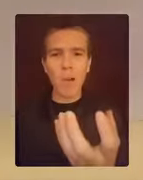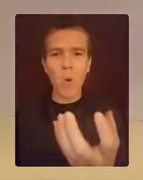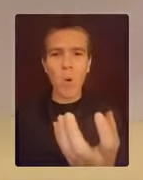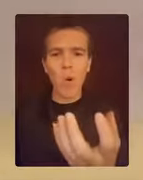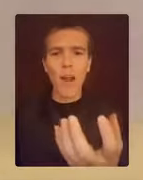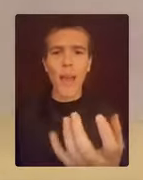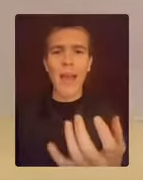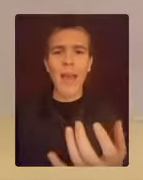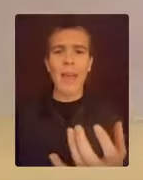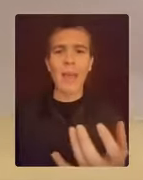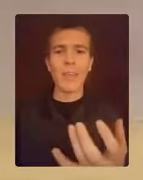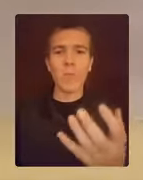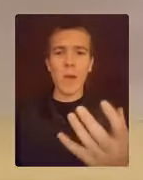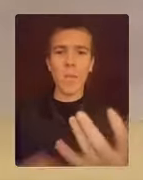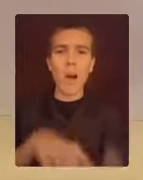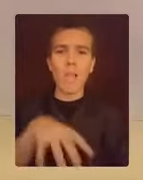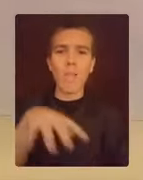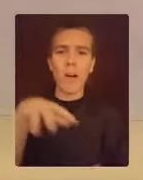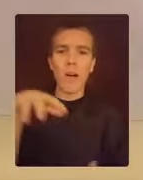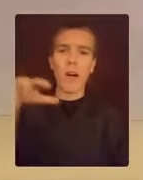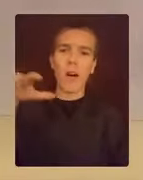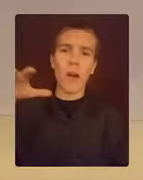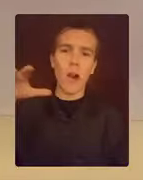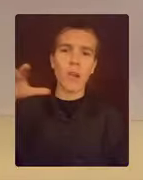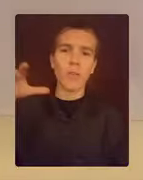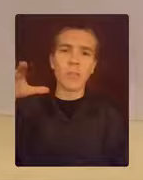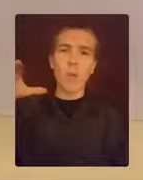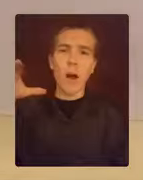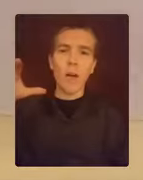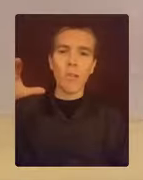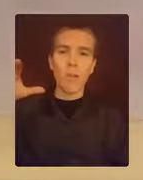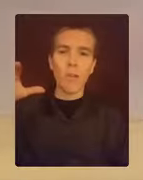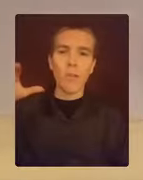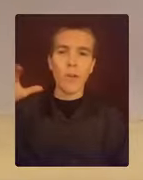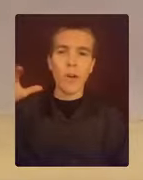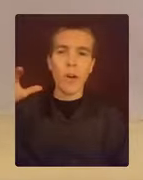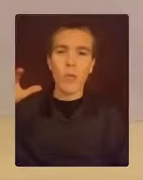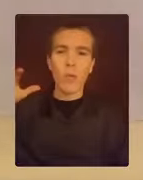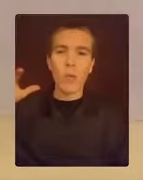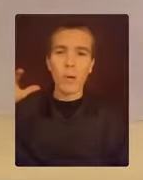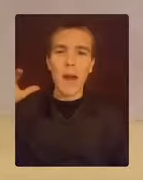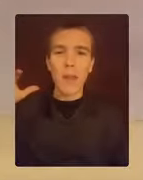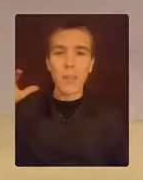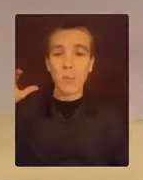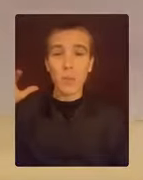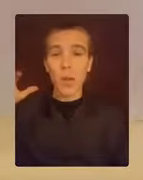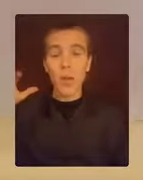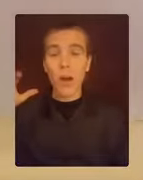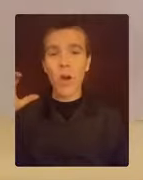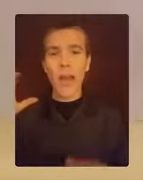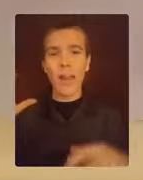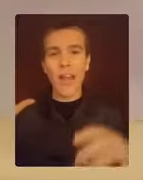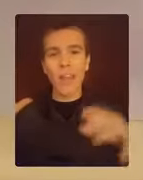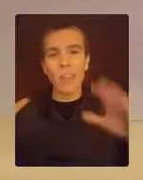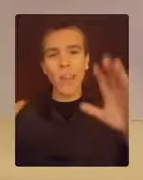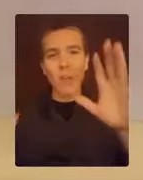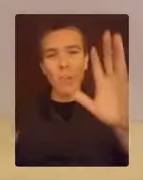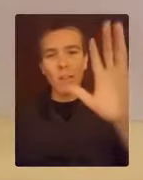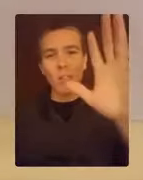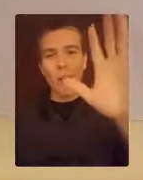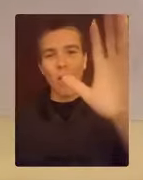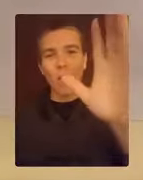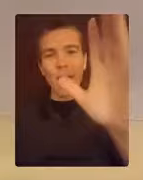the magma core. And went above Earth while the Aurora Borealis was going on,